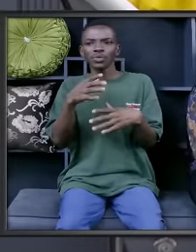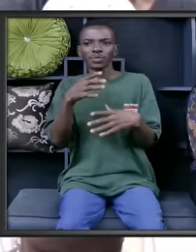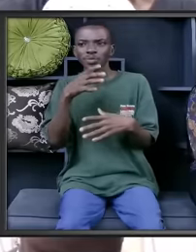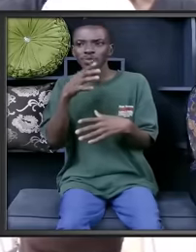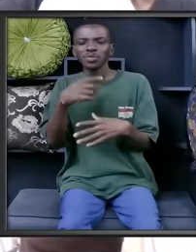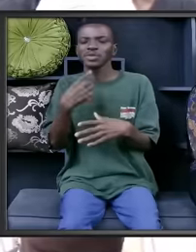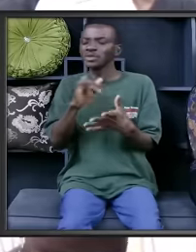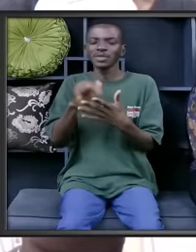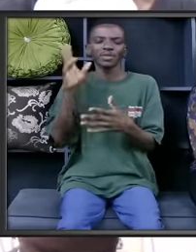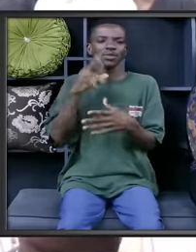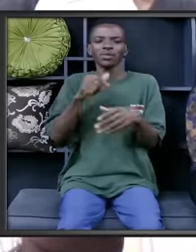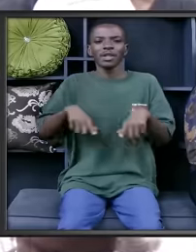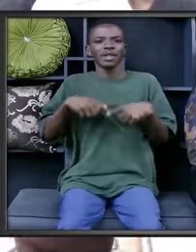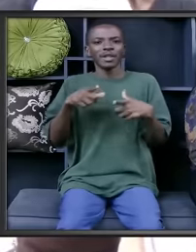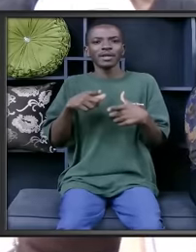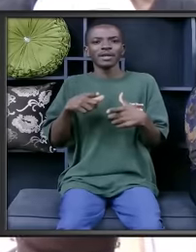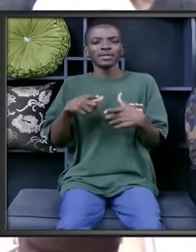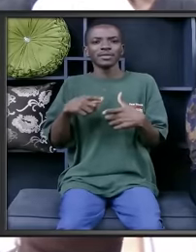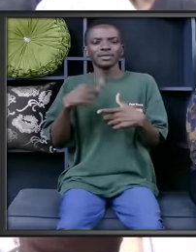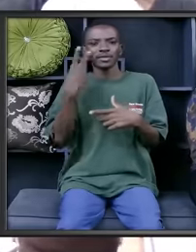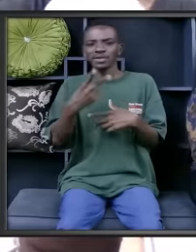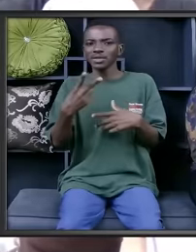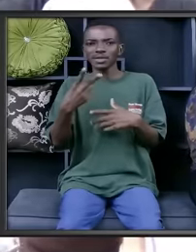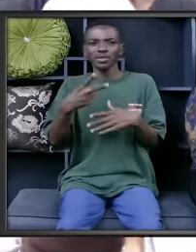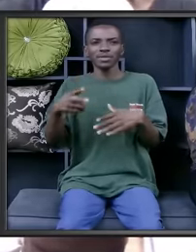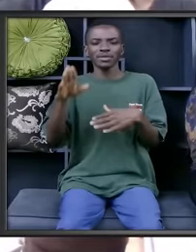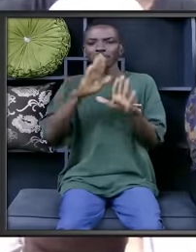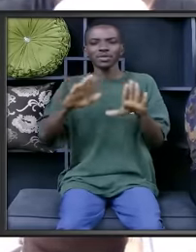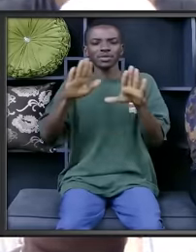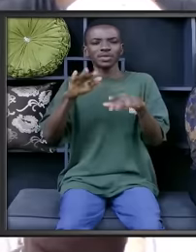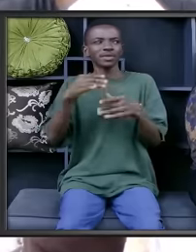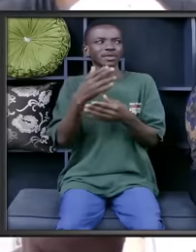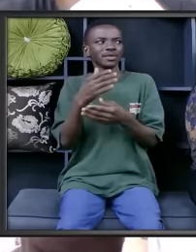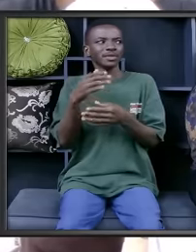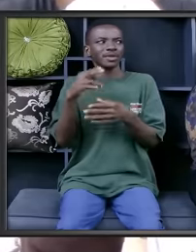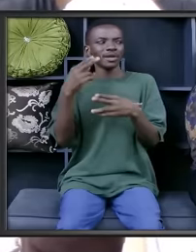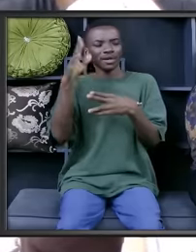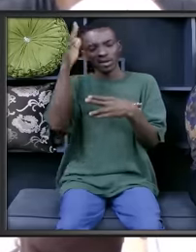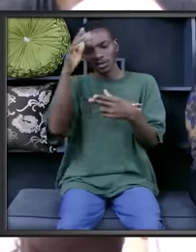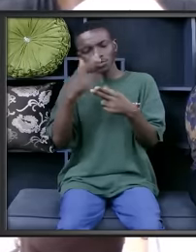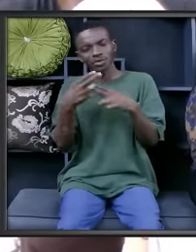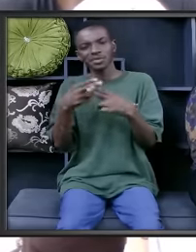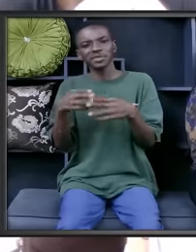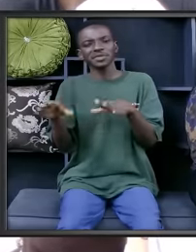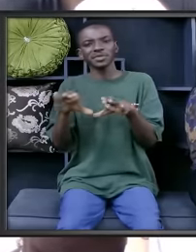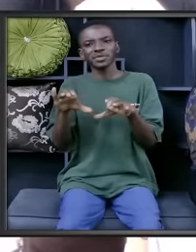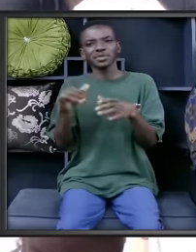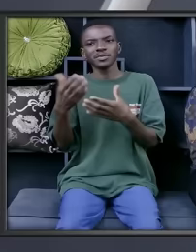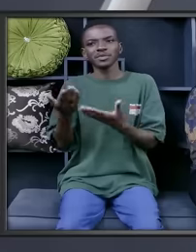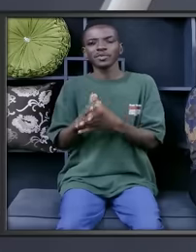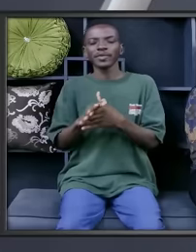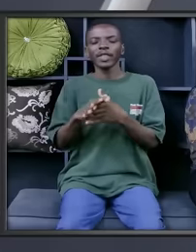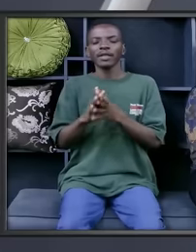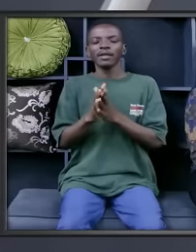this kind of thing. Where then they? Where Sunday they do? No day, no go day. Say no, no go feel carry. Continue. Mm-hmm. So now